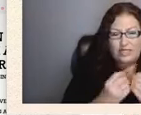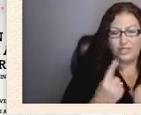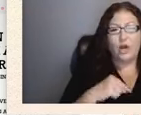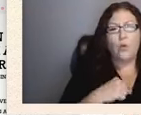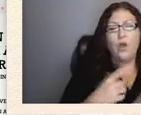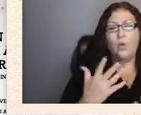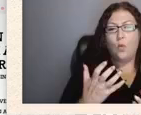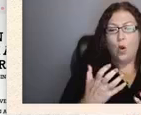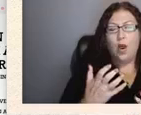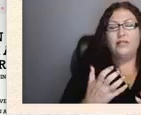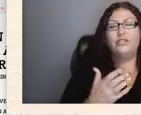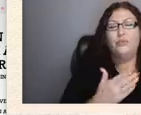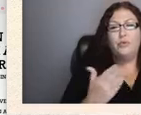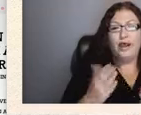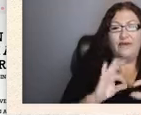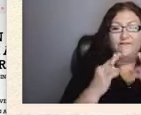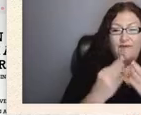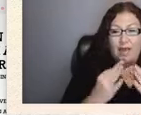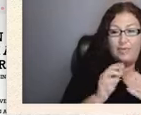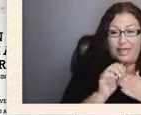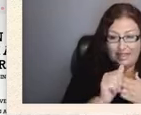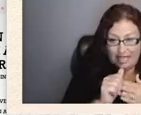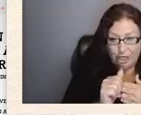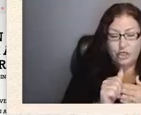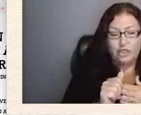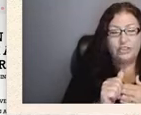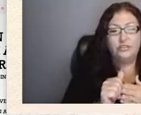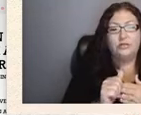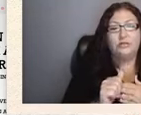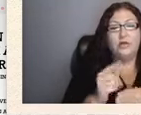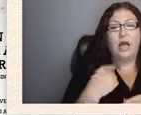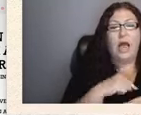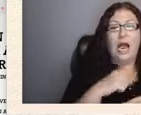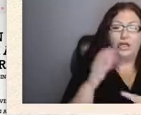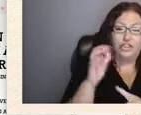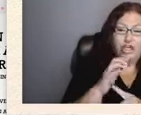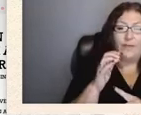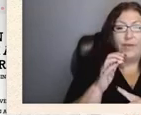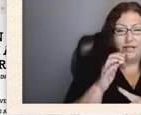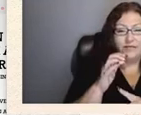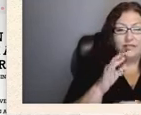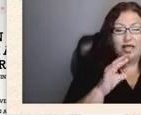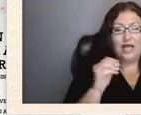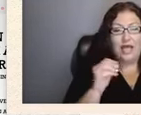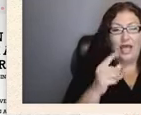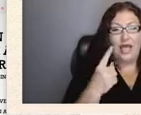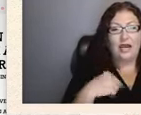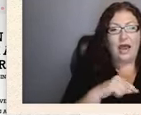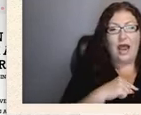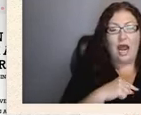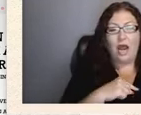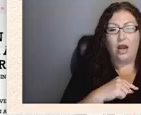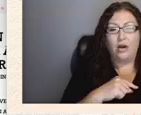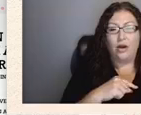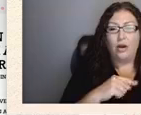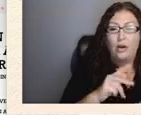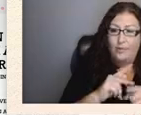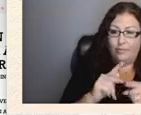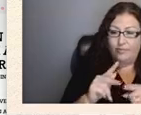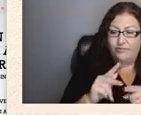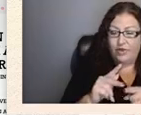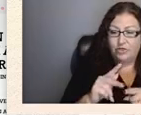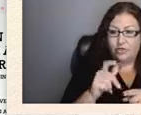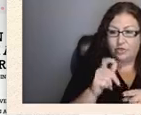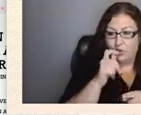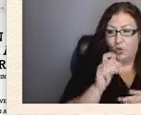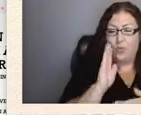bring family leaders, our champions, and our emerging professionals who are interested in the work that we're